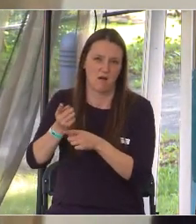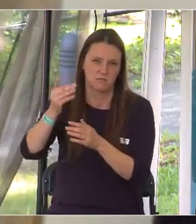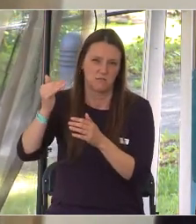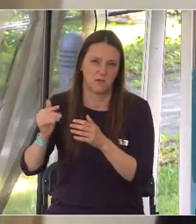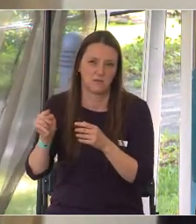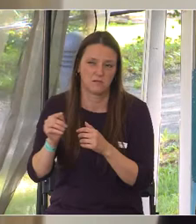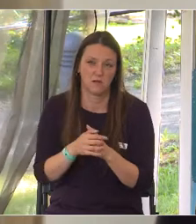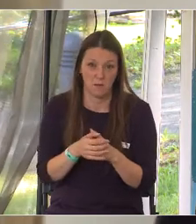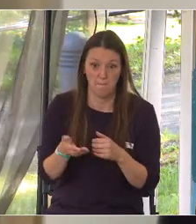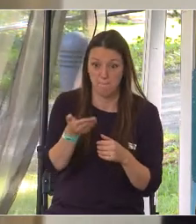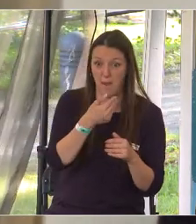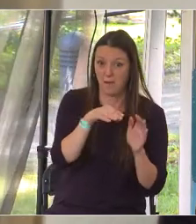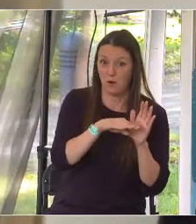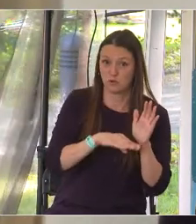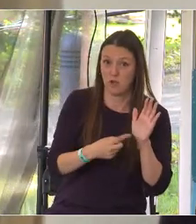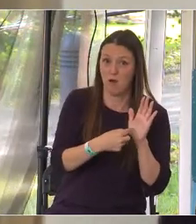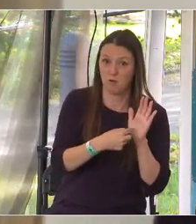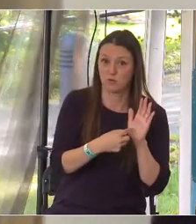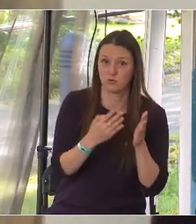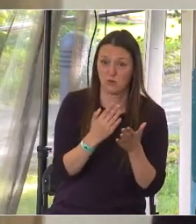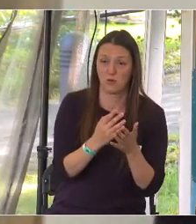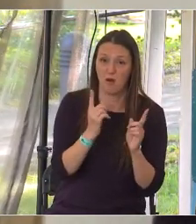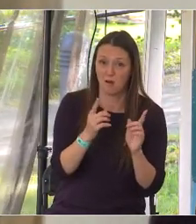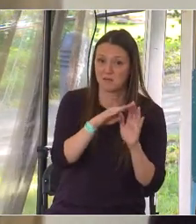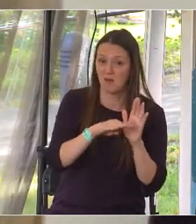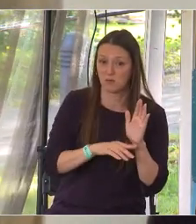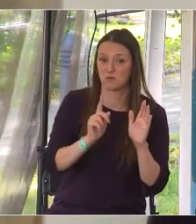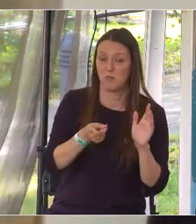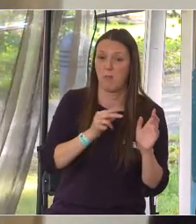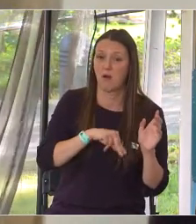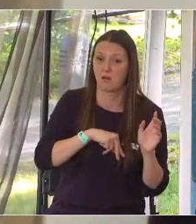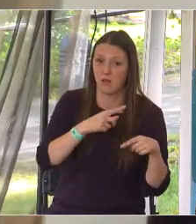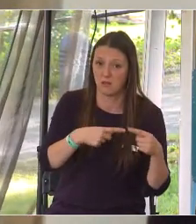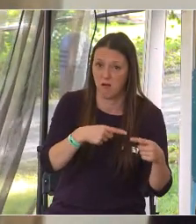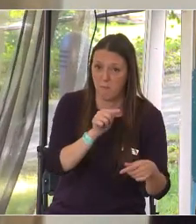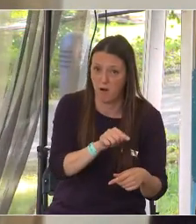we have laws against it, but we need to also enforce them. And so I think that